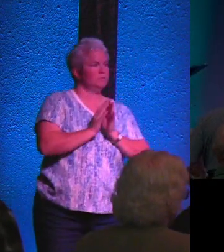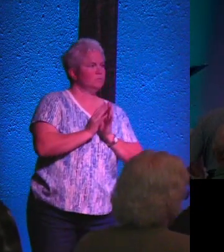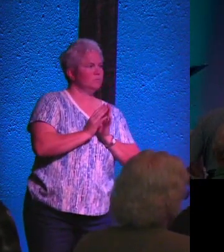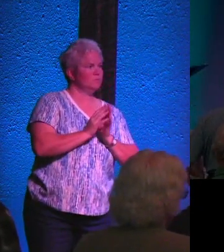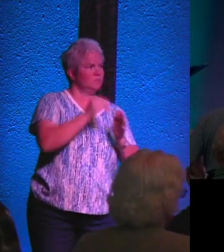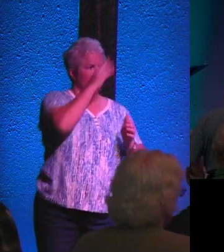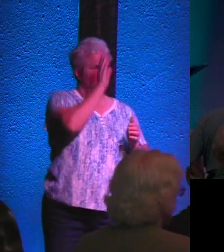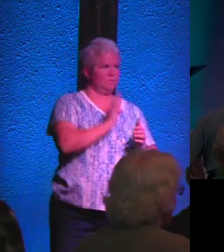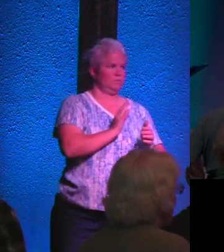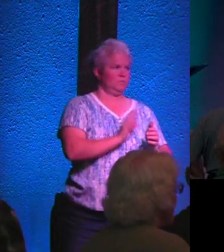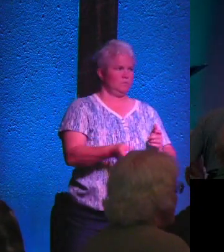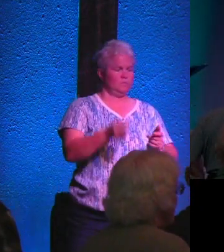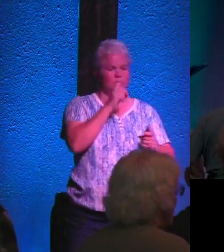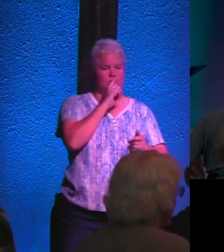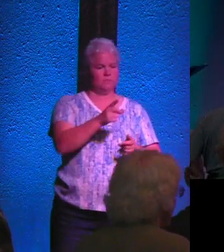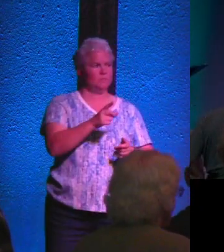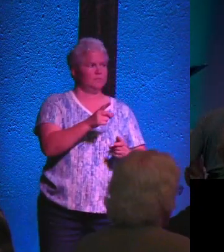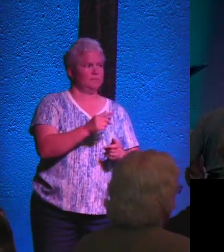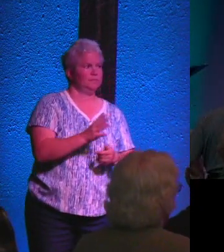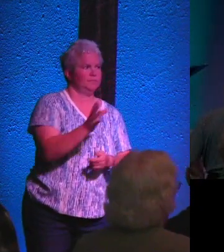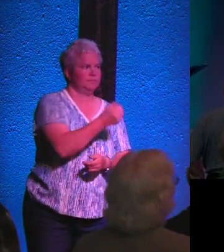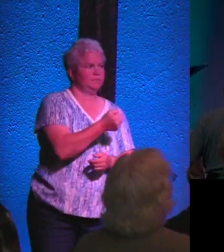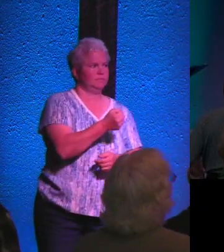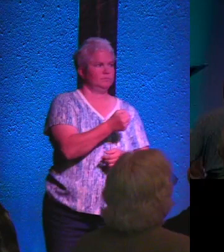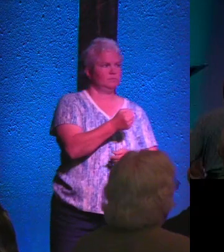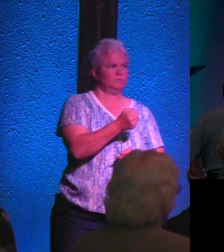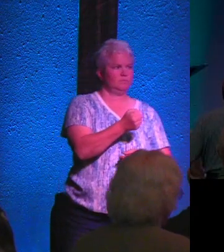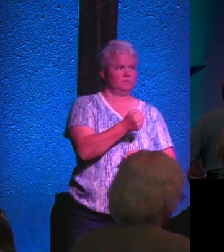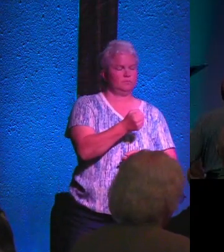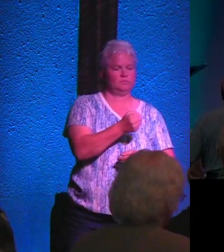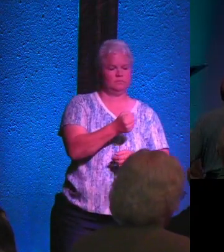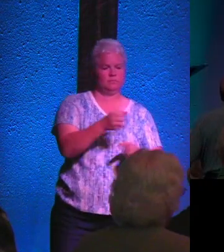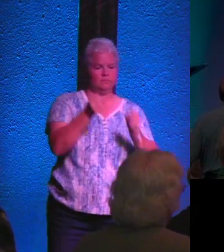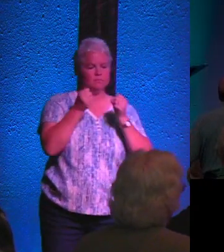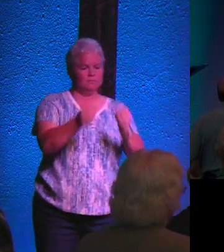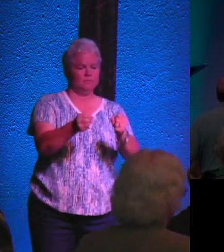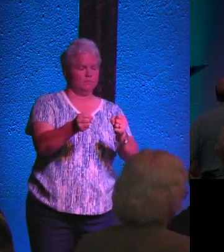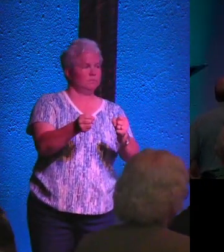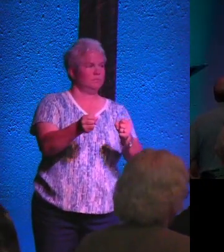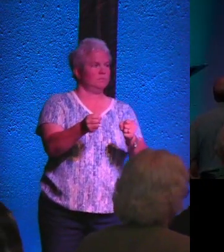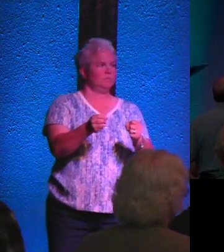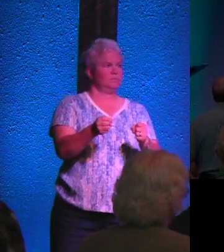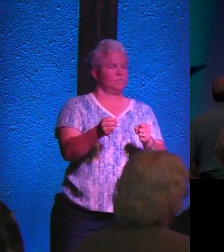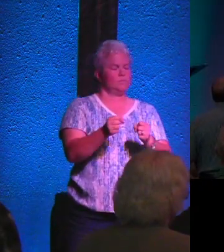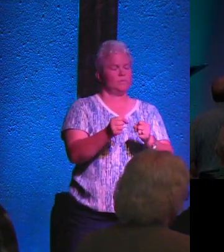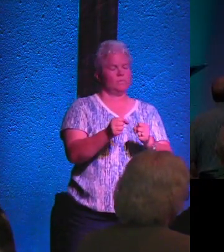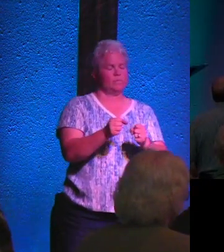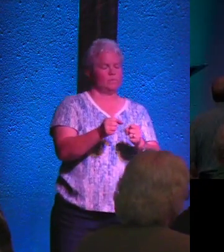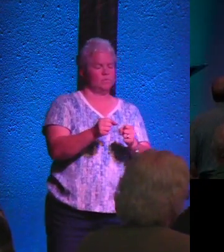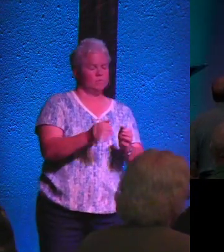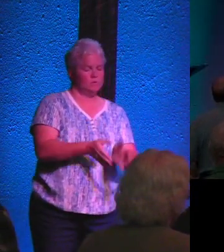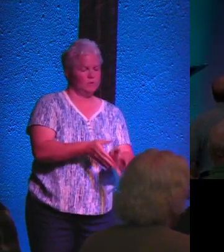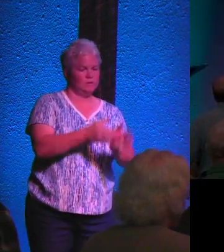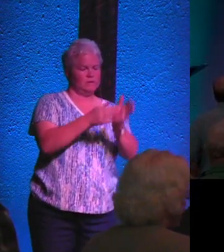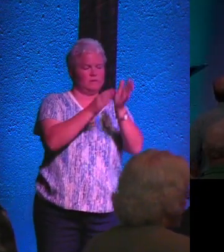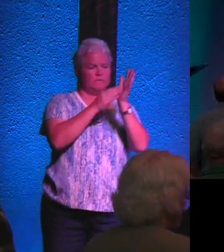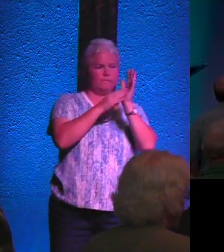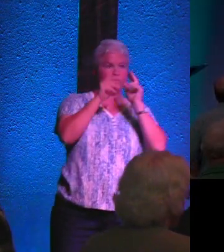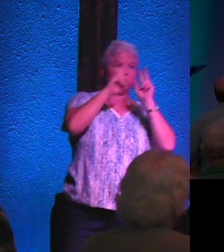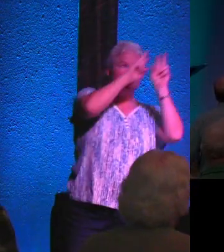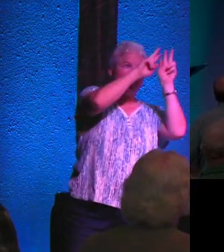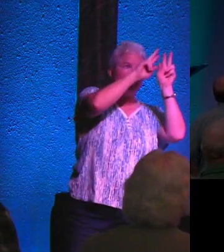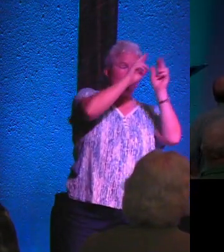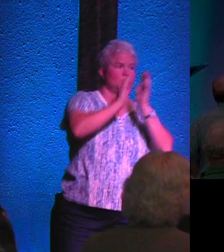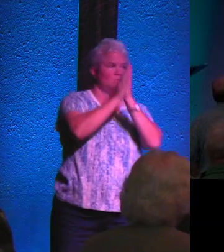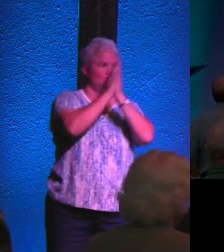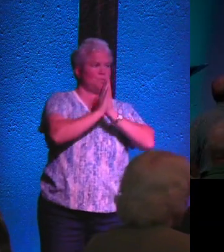is, God says, take this and take it to the streets. What you're feeling right now, the praise, the adoration,